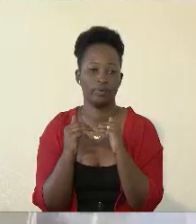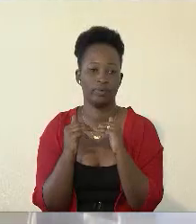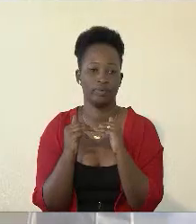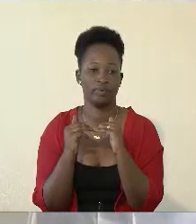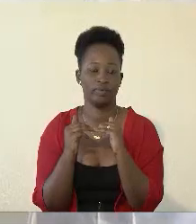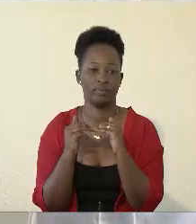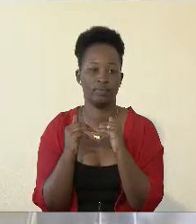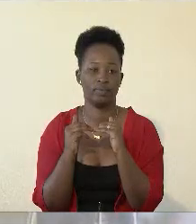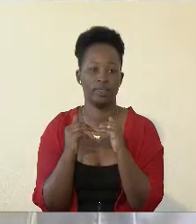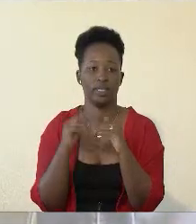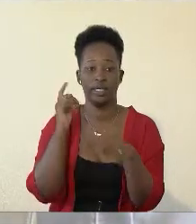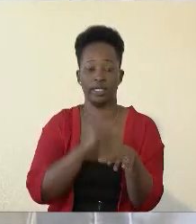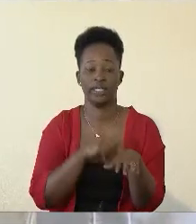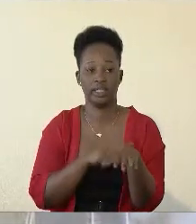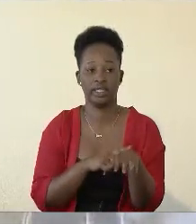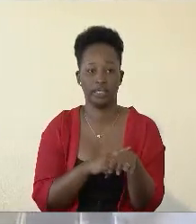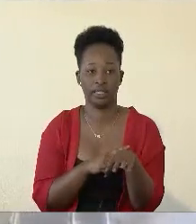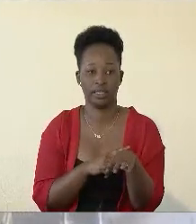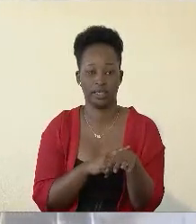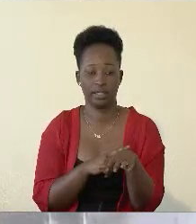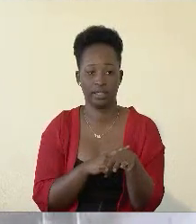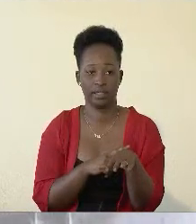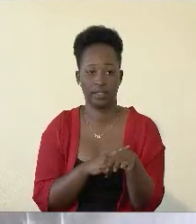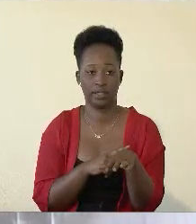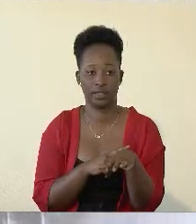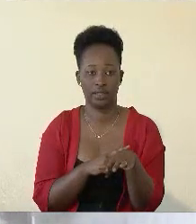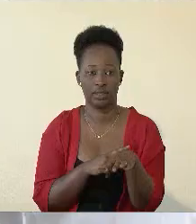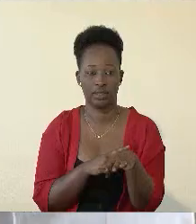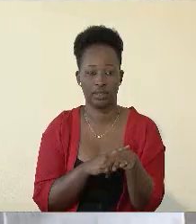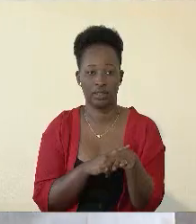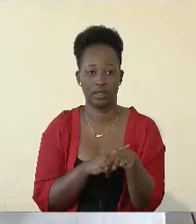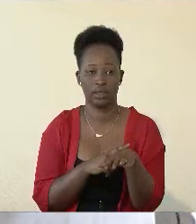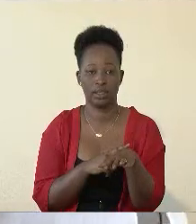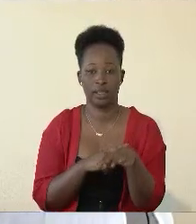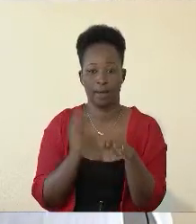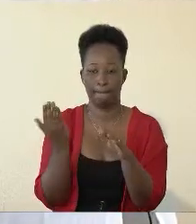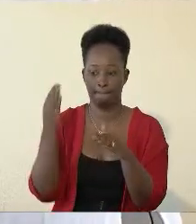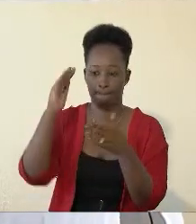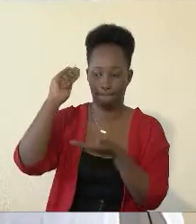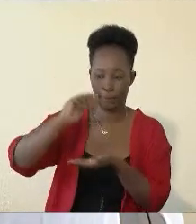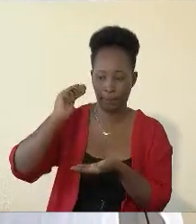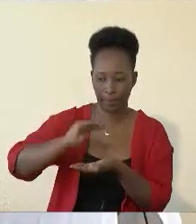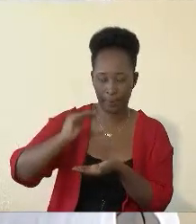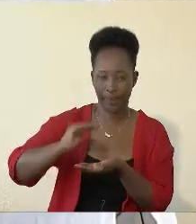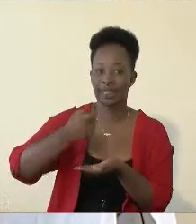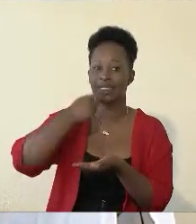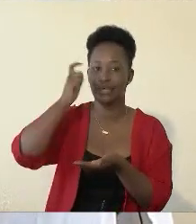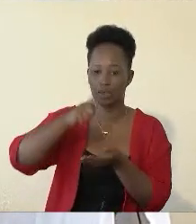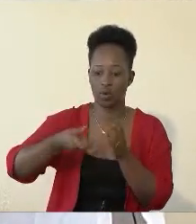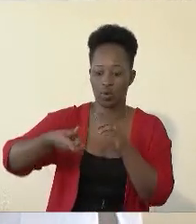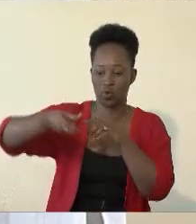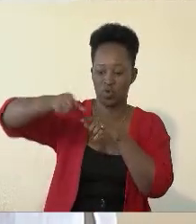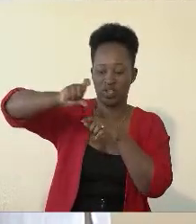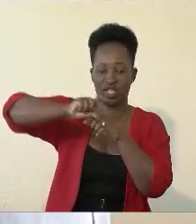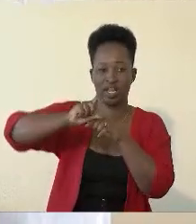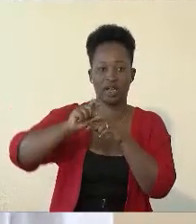Now, once the blood glucose level drops, that is, the blood glucose level is dropping down, it is needed also to be raised up to the